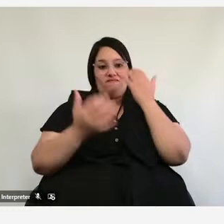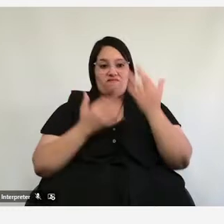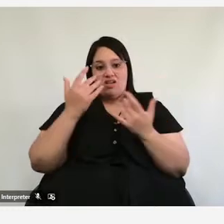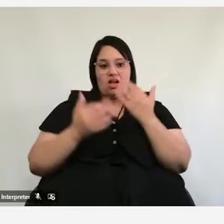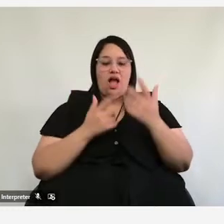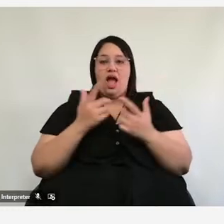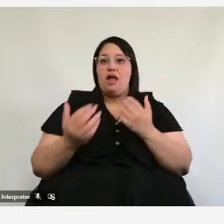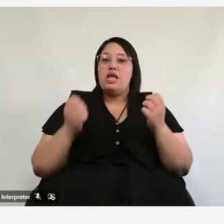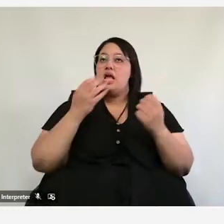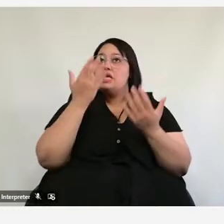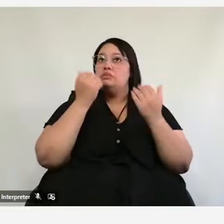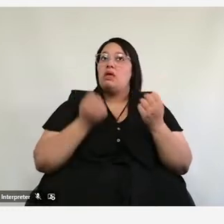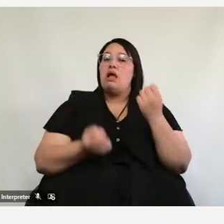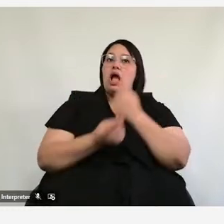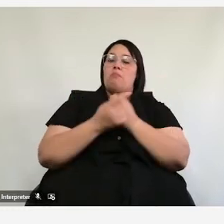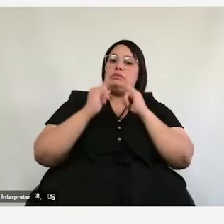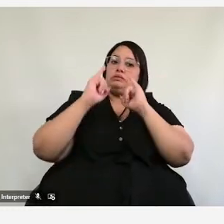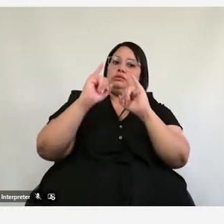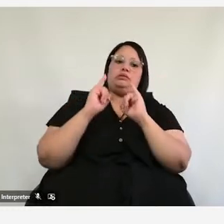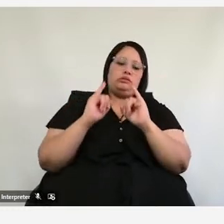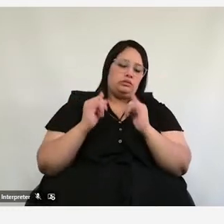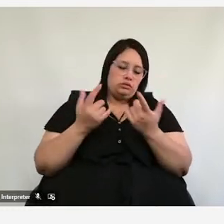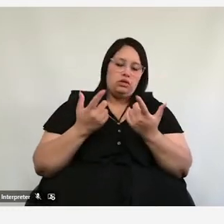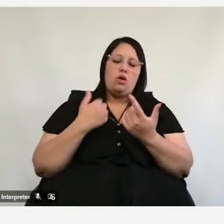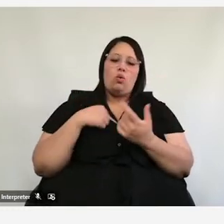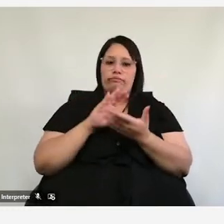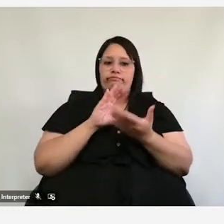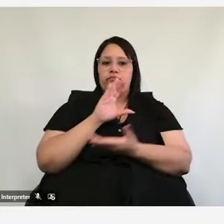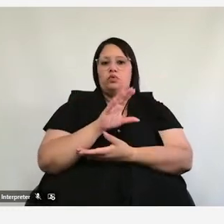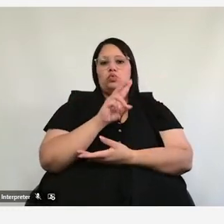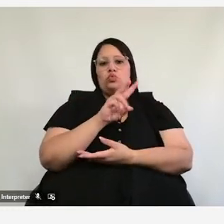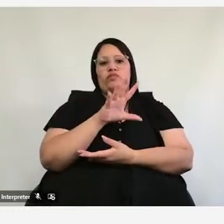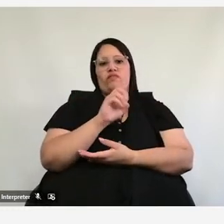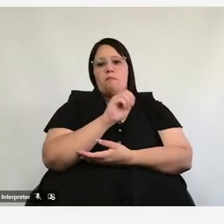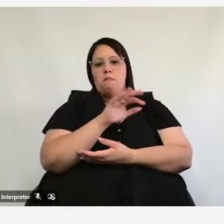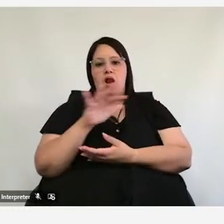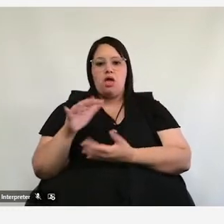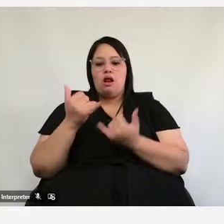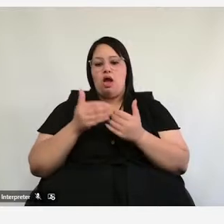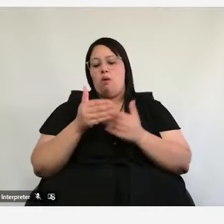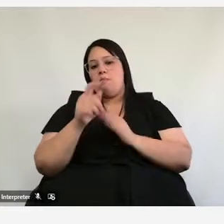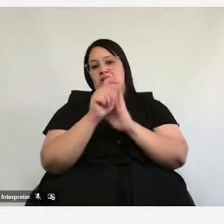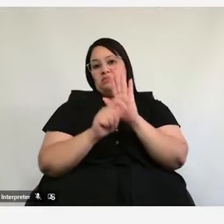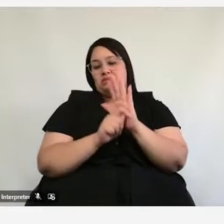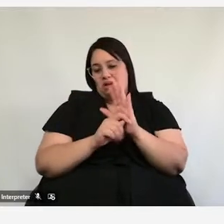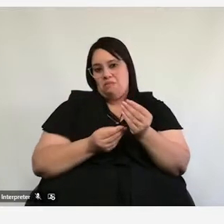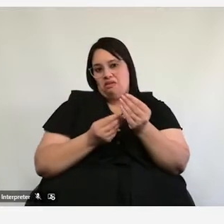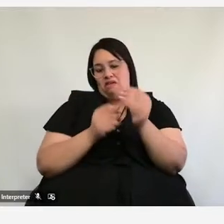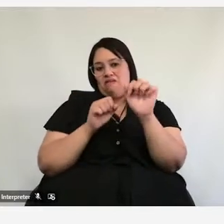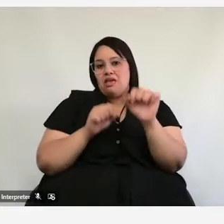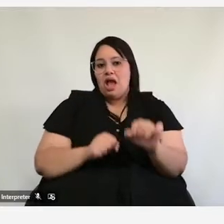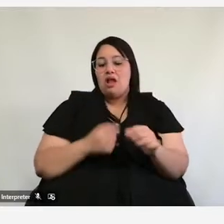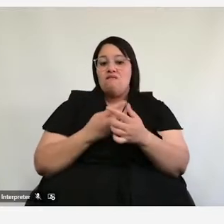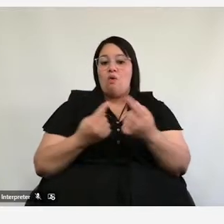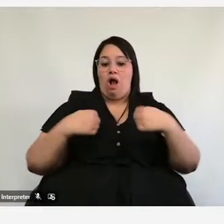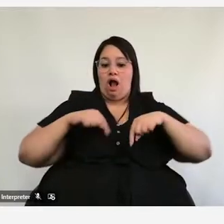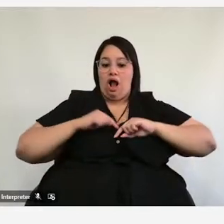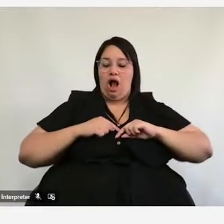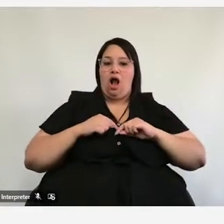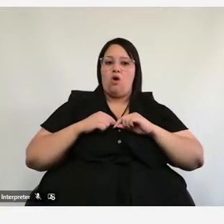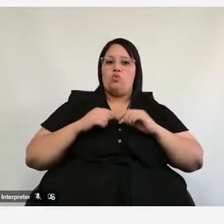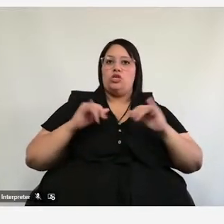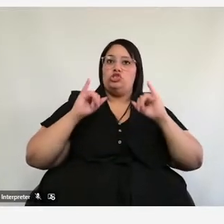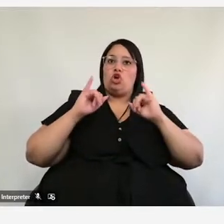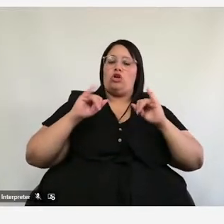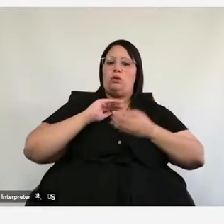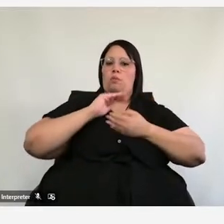rampe. Ons erken dus die 205 miljoen wat oor die mediumtermyn belê word om ons rampgereedheidsgrondslag